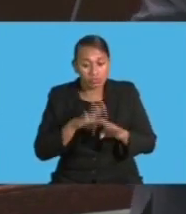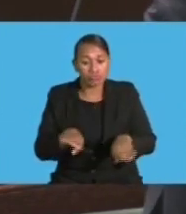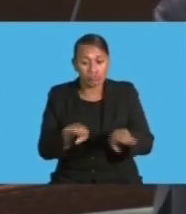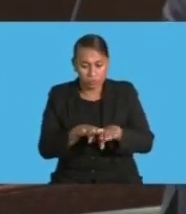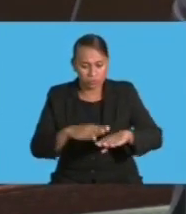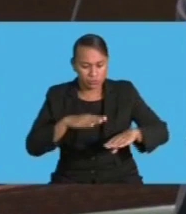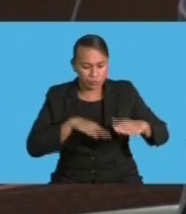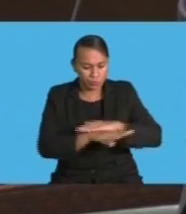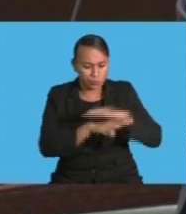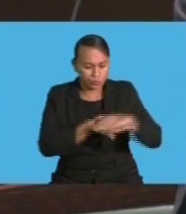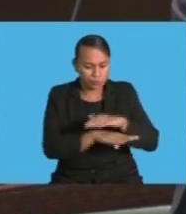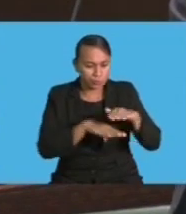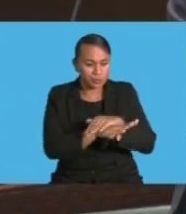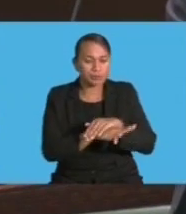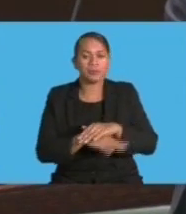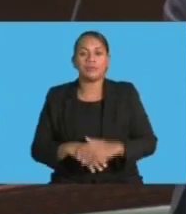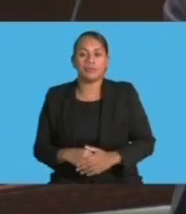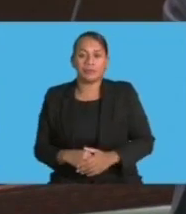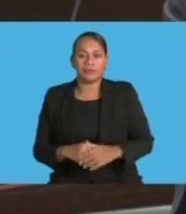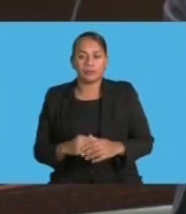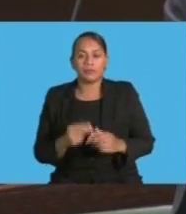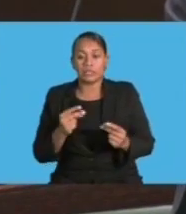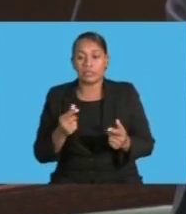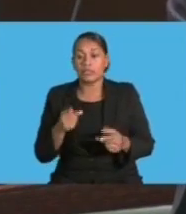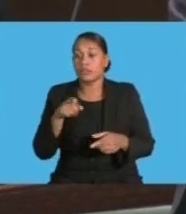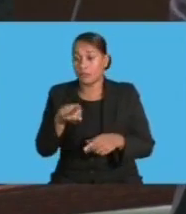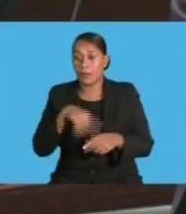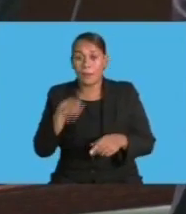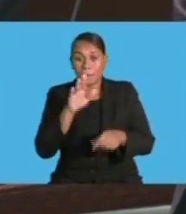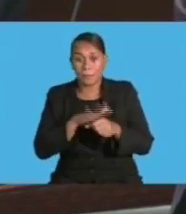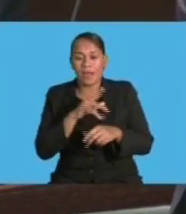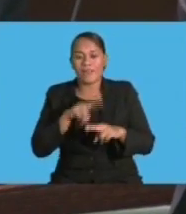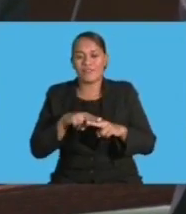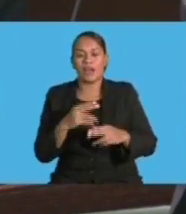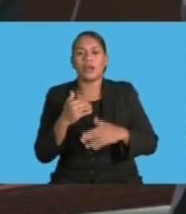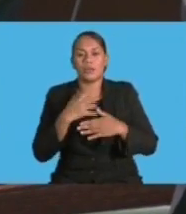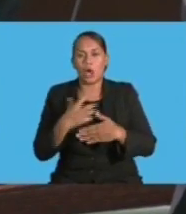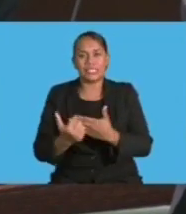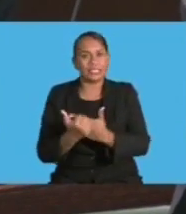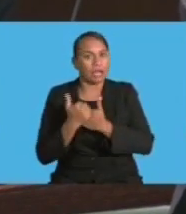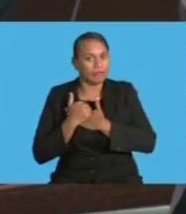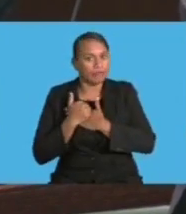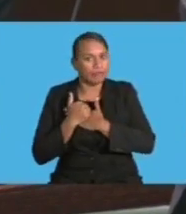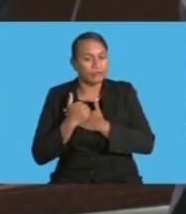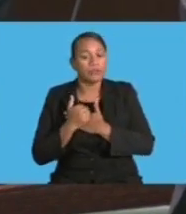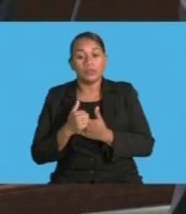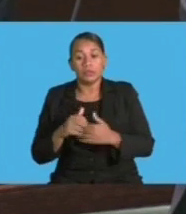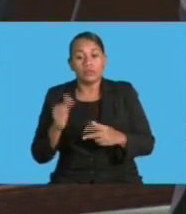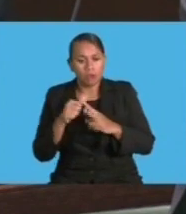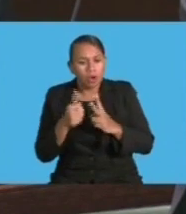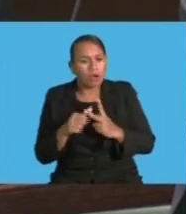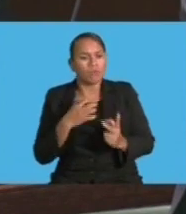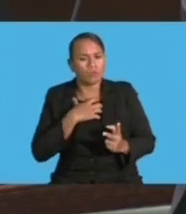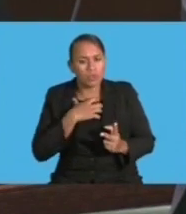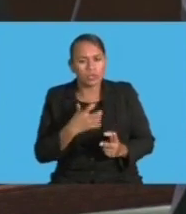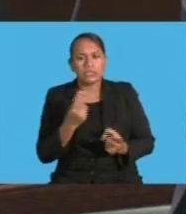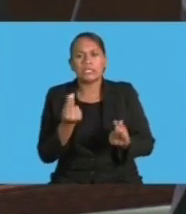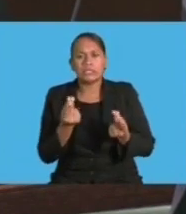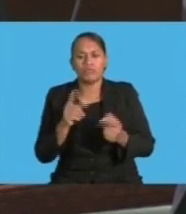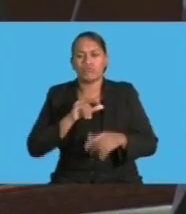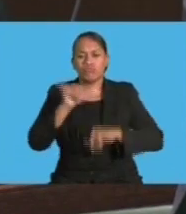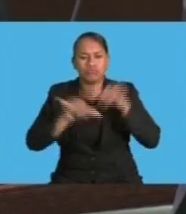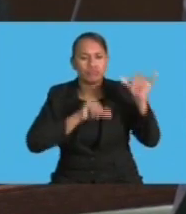safer, we're making traveling easier. We're also setting Fiji up for wider